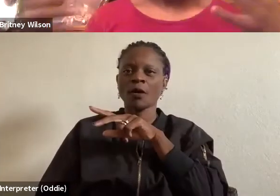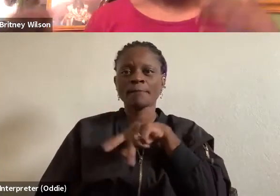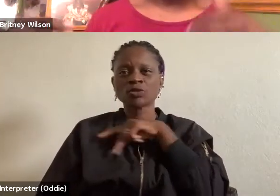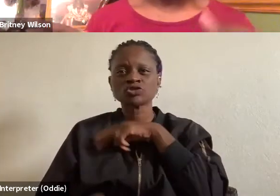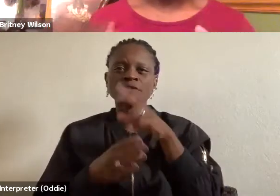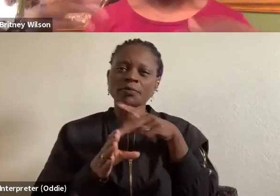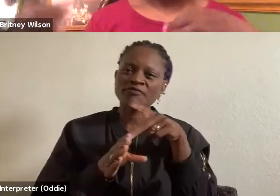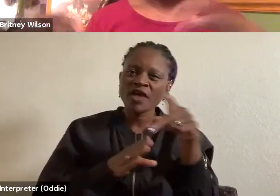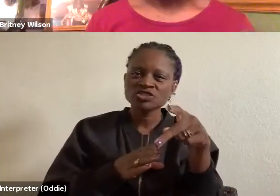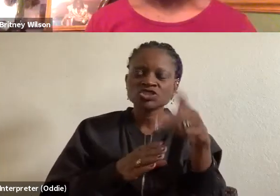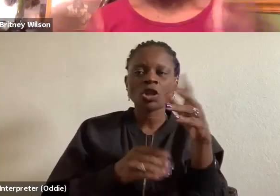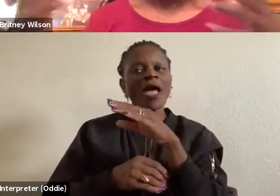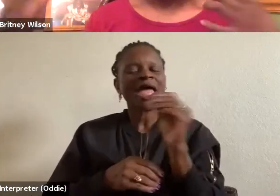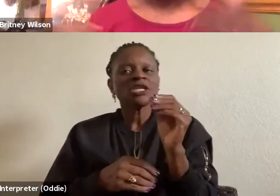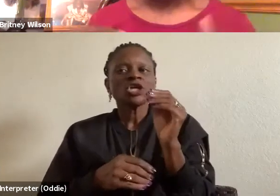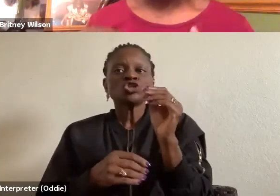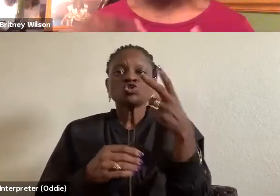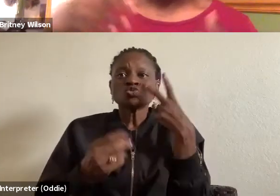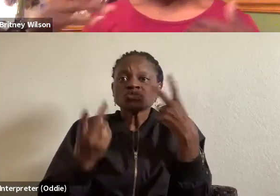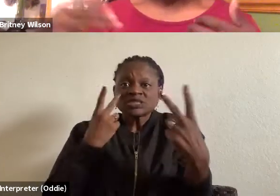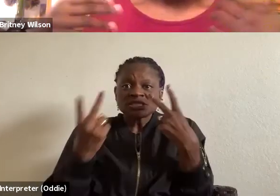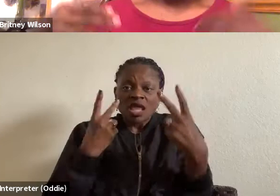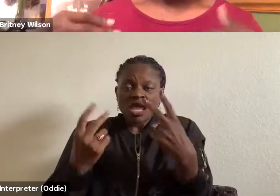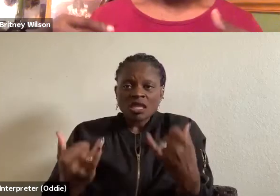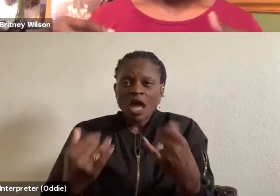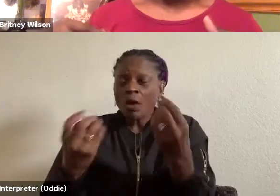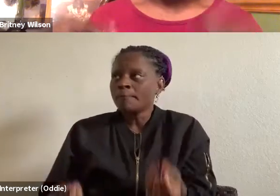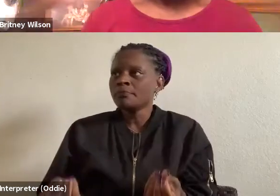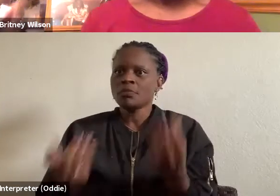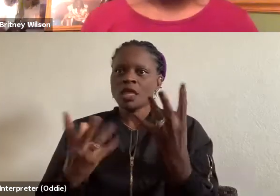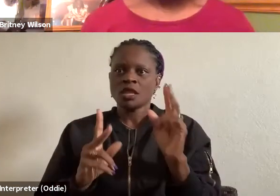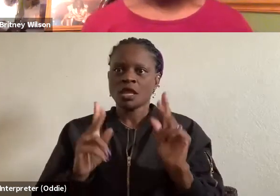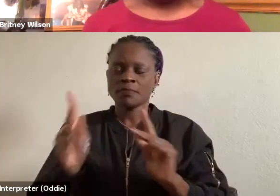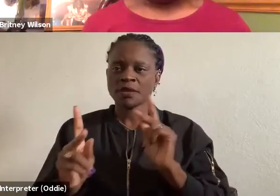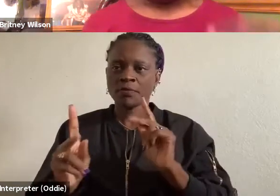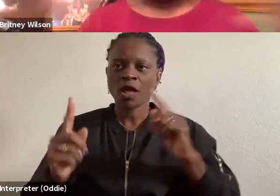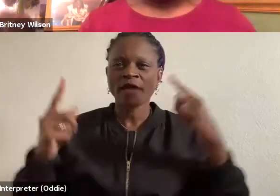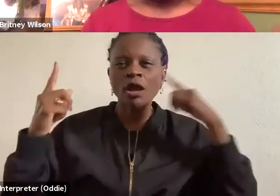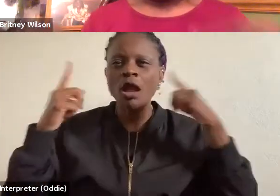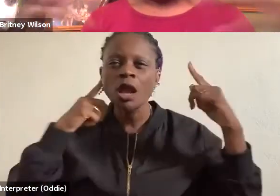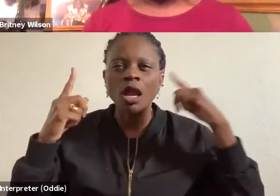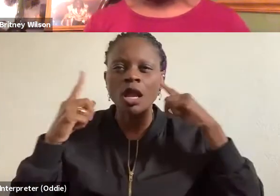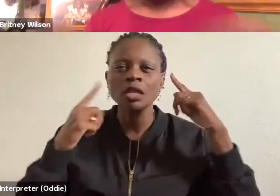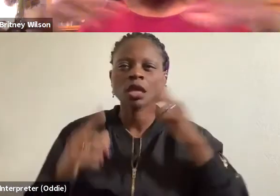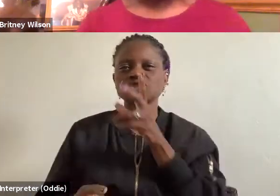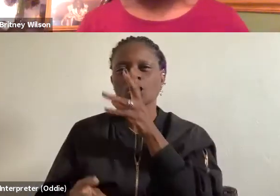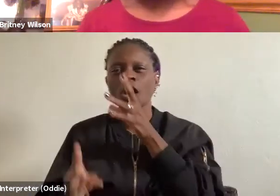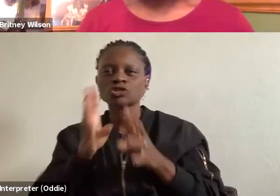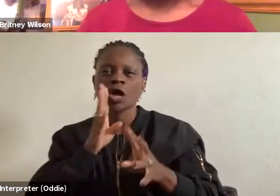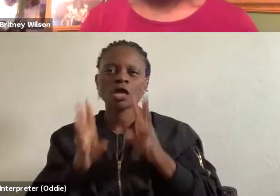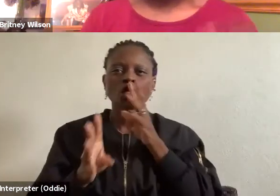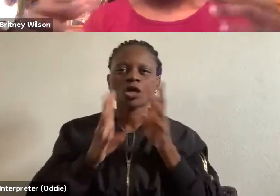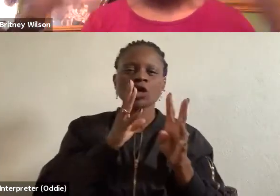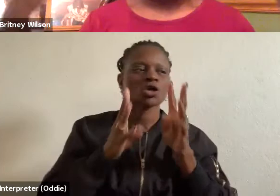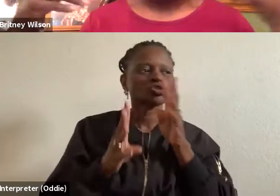it's interesting because you see now a lot of people are they've heard us talk before. They've heard people like us say these sorts